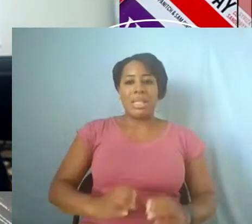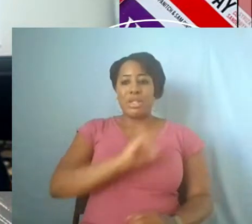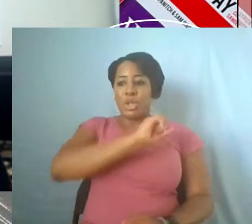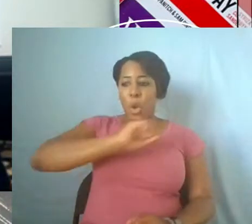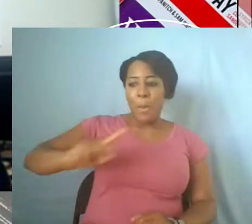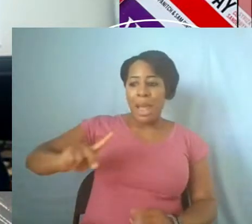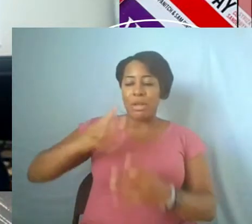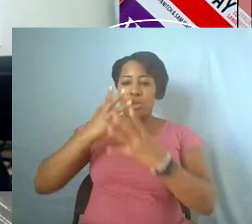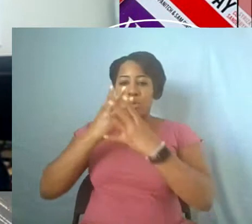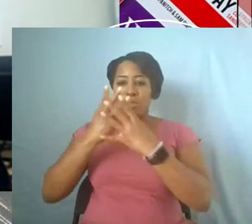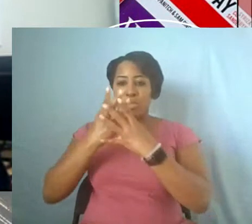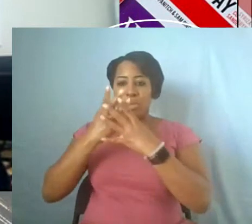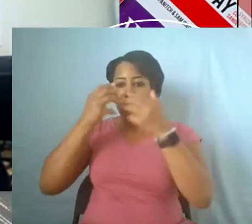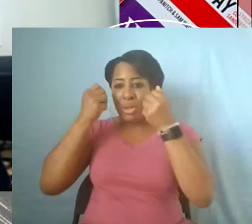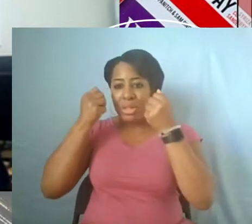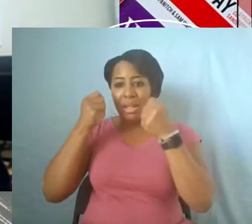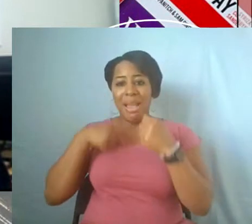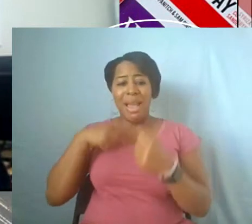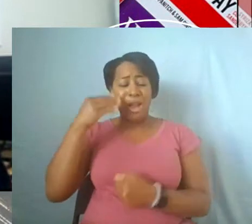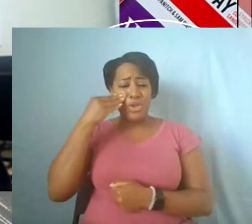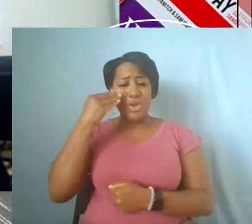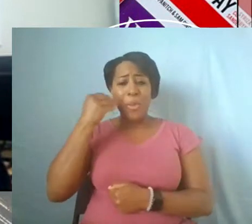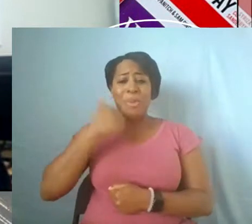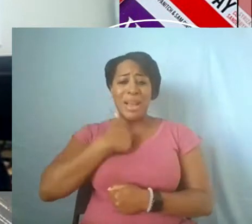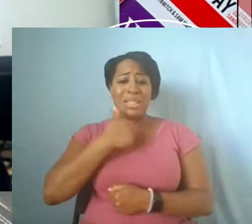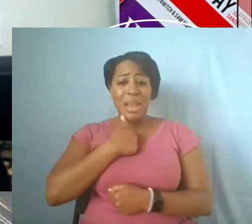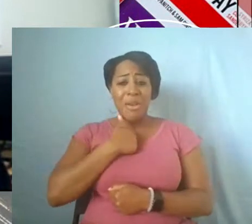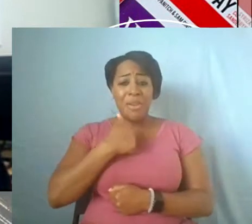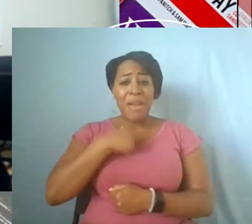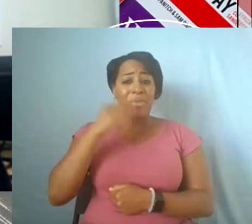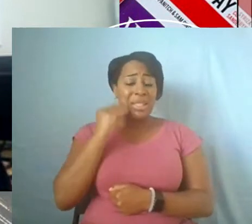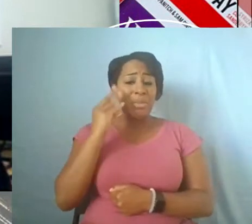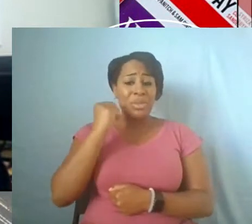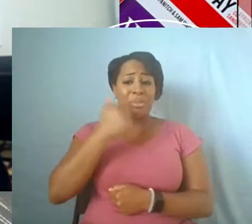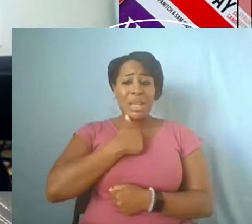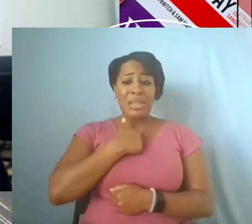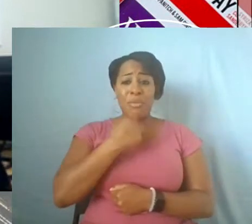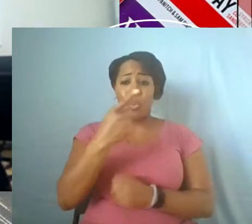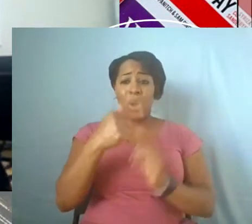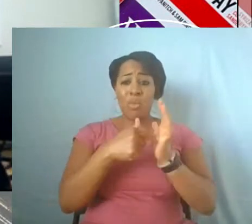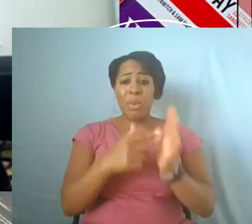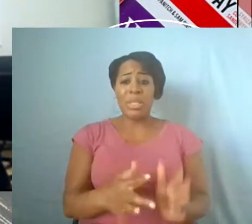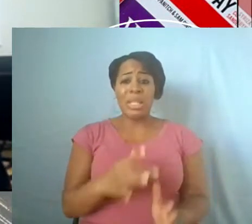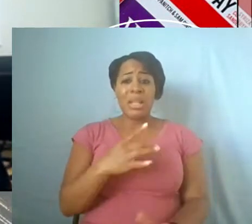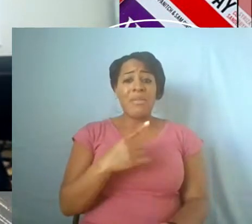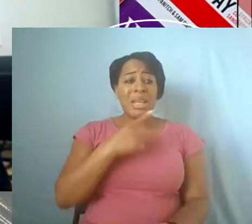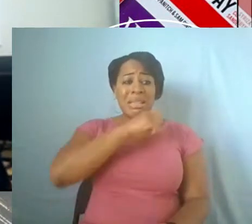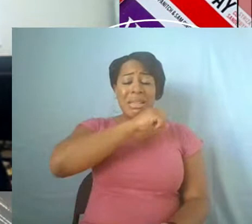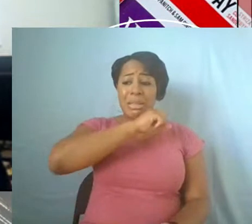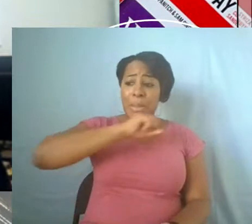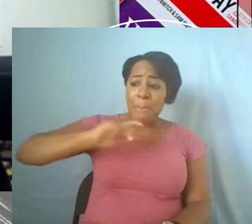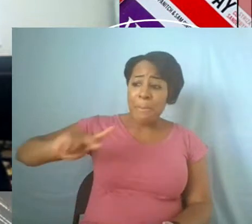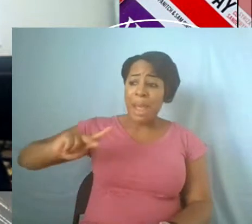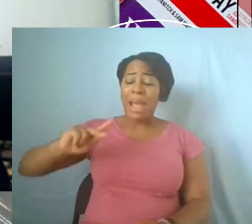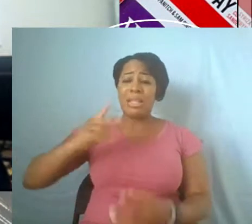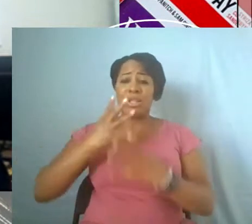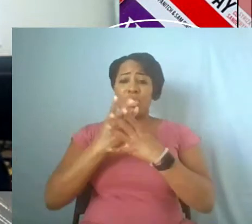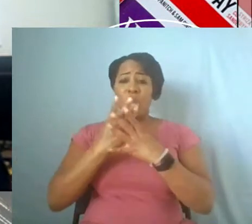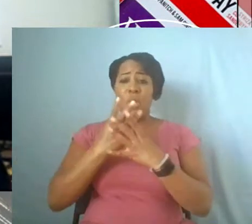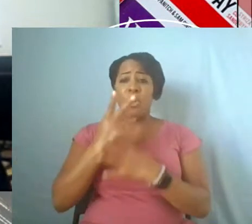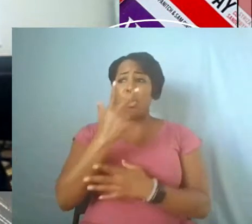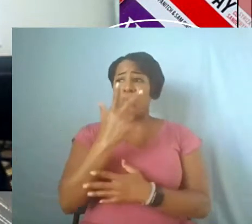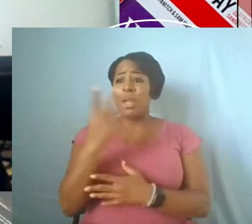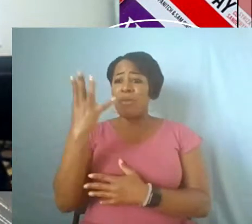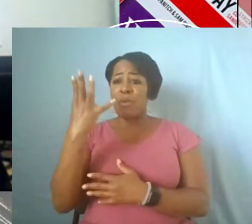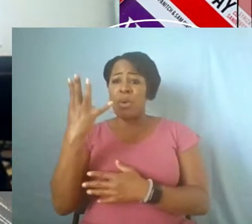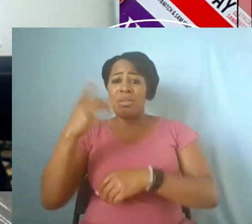this firsthand. I've had an agent to return me back to jail 3 to 4 times, as opposed to an agent that said, hey, I'm willing to work